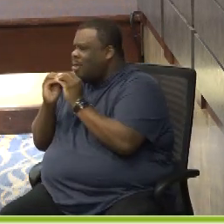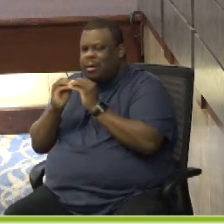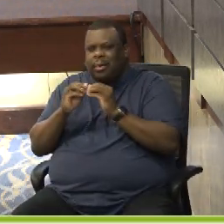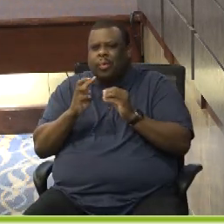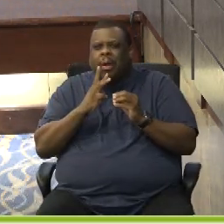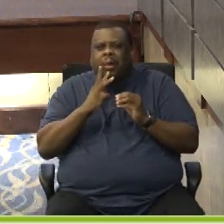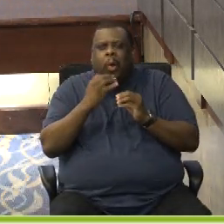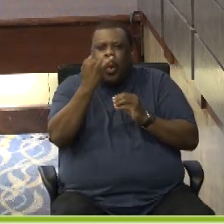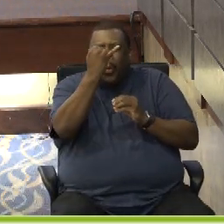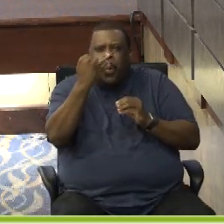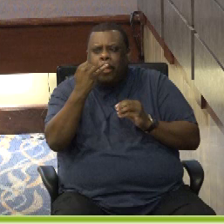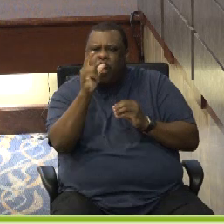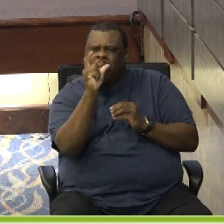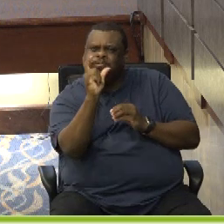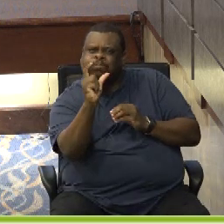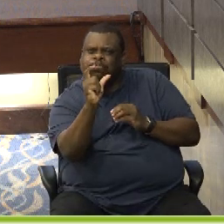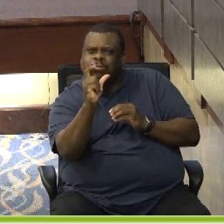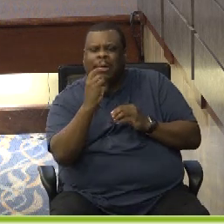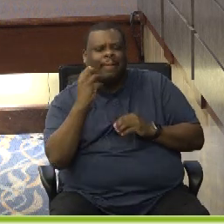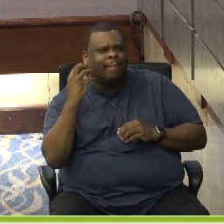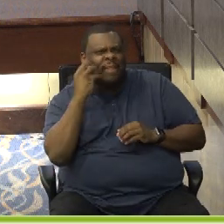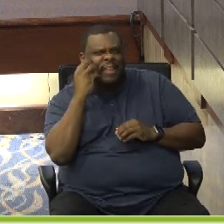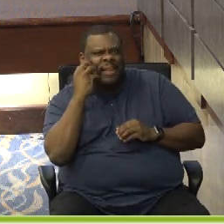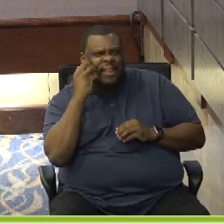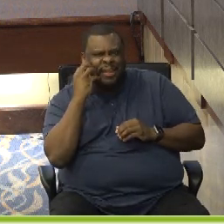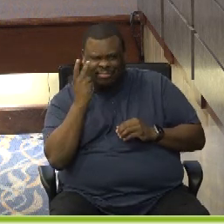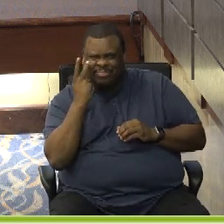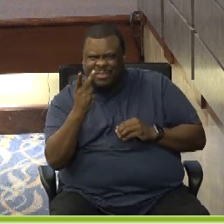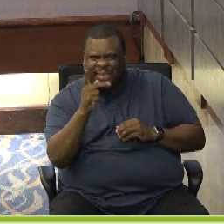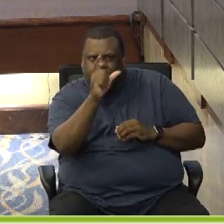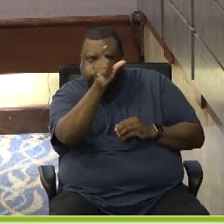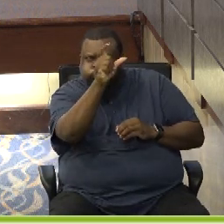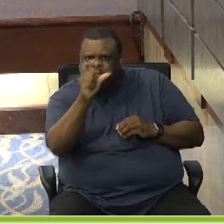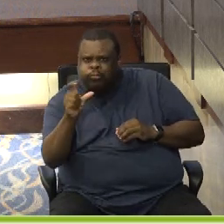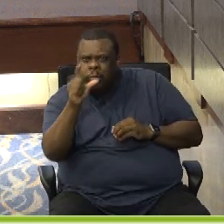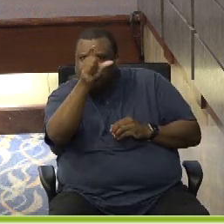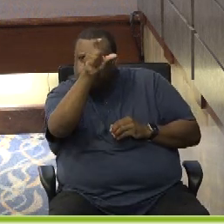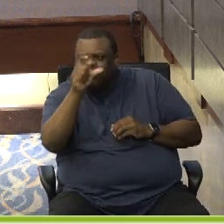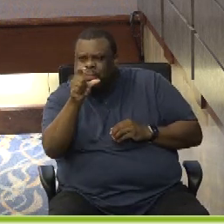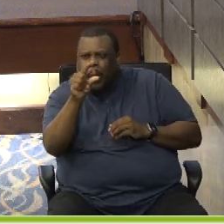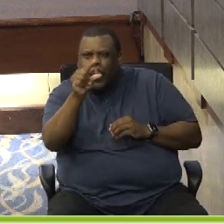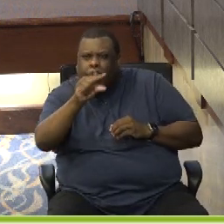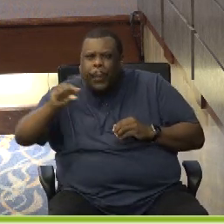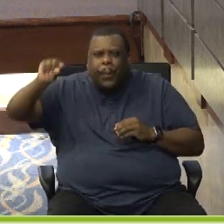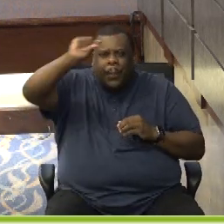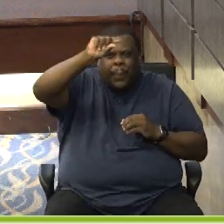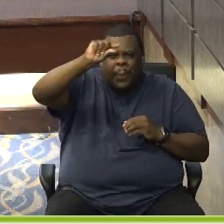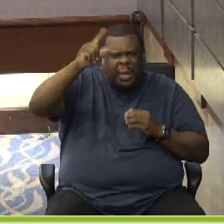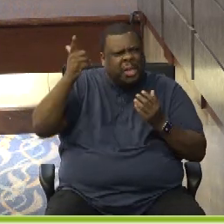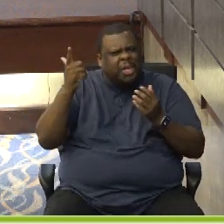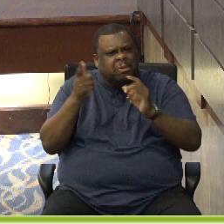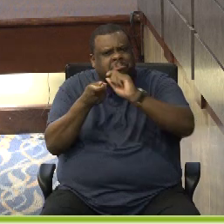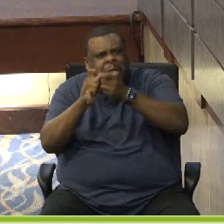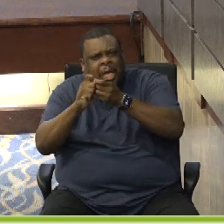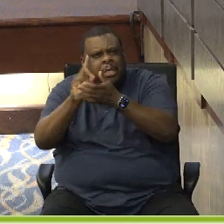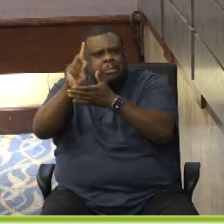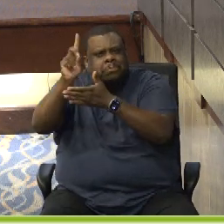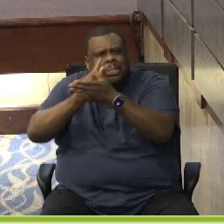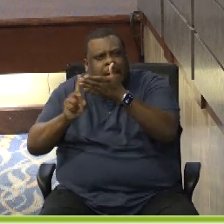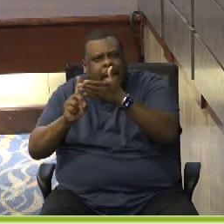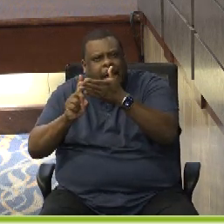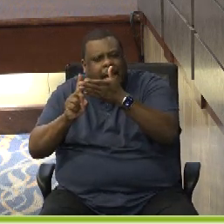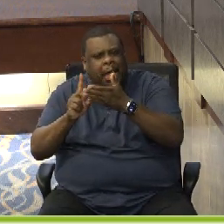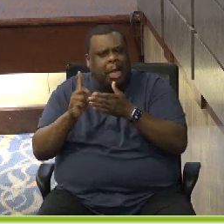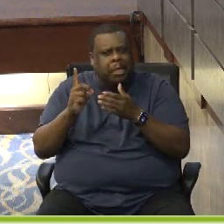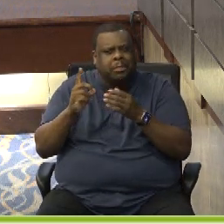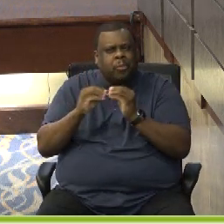it nestles that star in a perfect circle. So just a couple little remastering there, but keeping it as